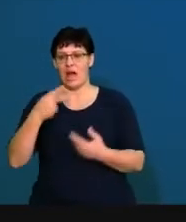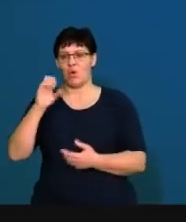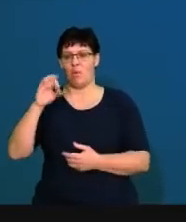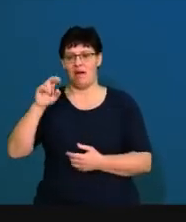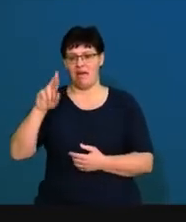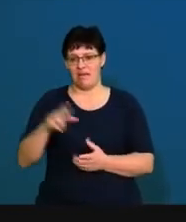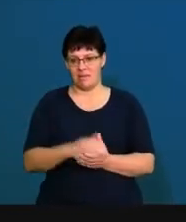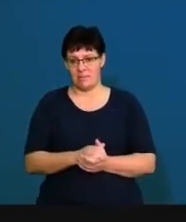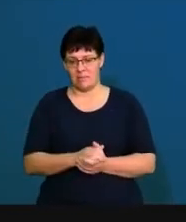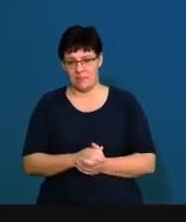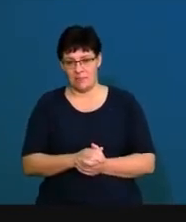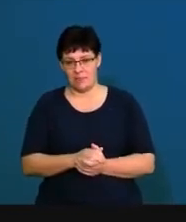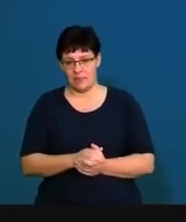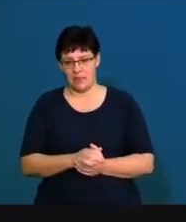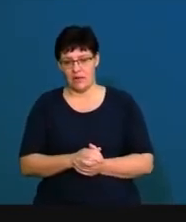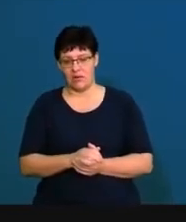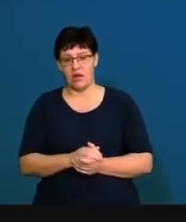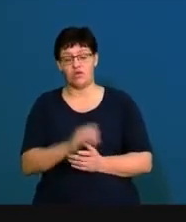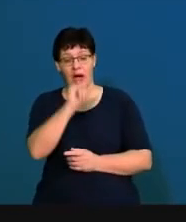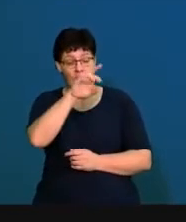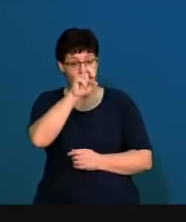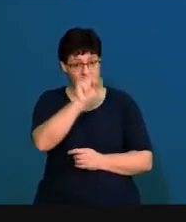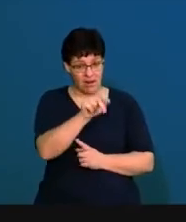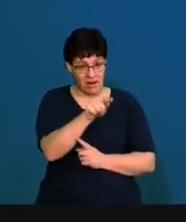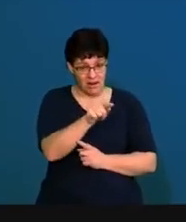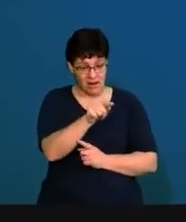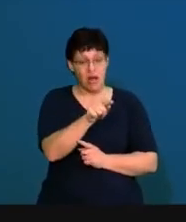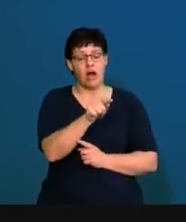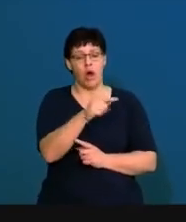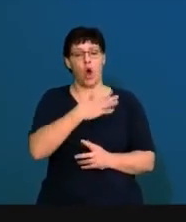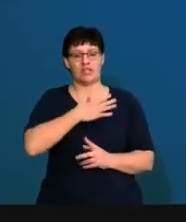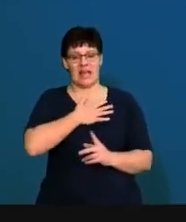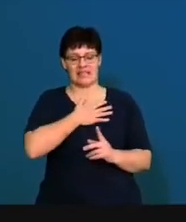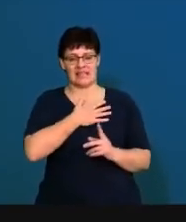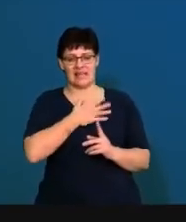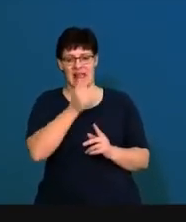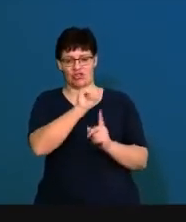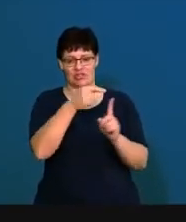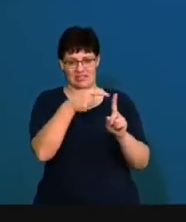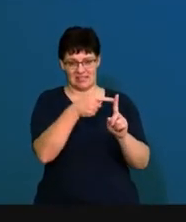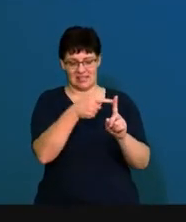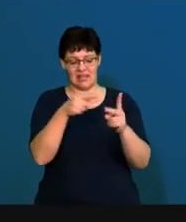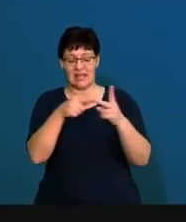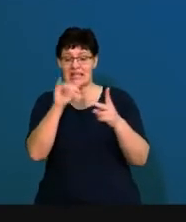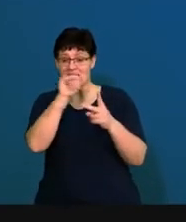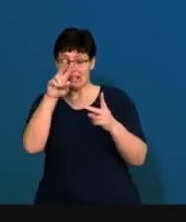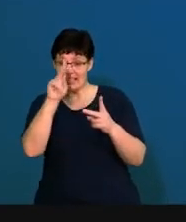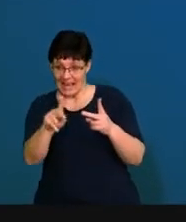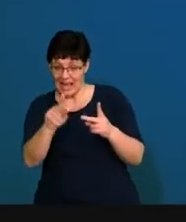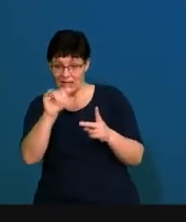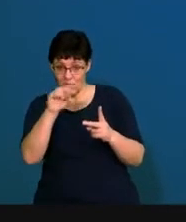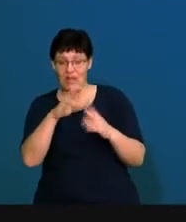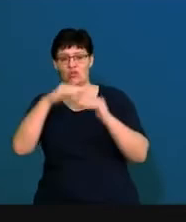metal, right? So the copper ion is the oxidizing agent, whereas the zinc